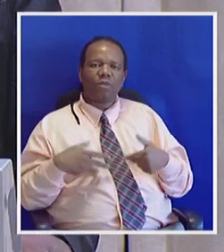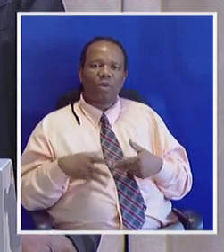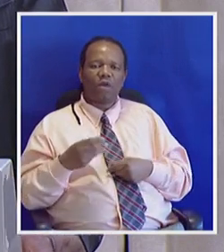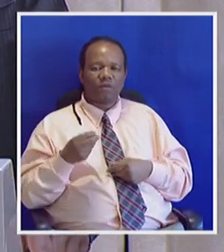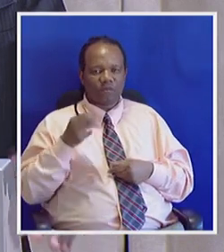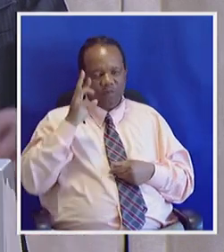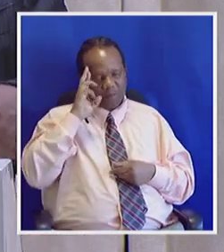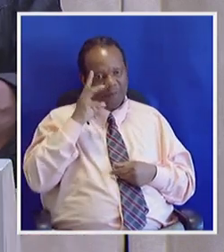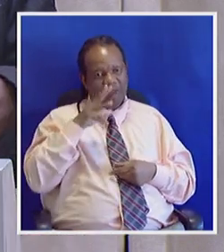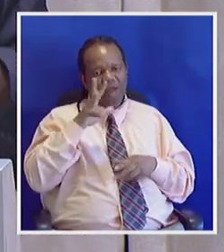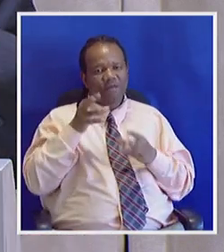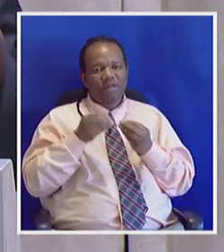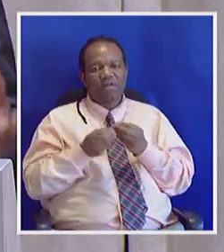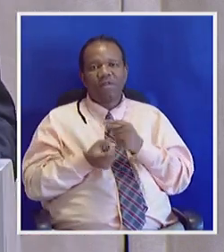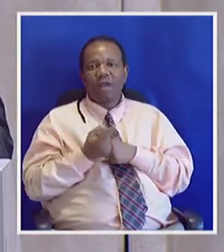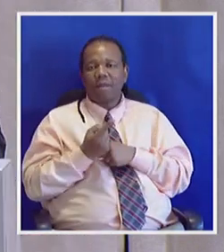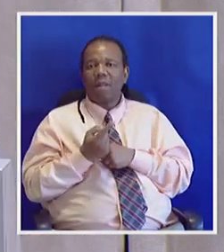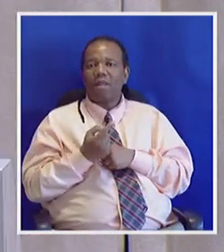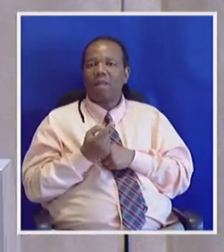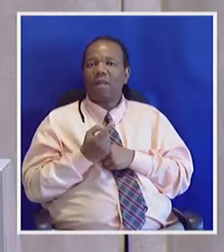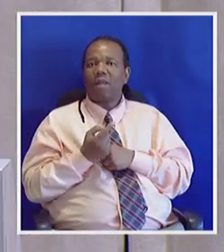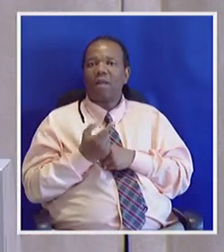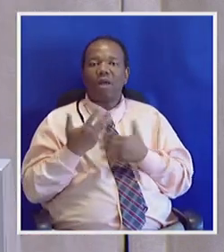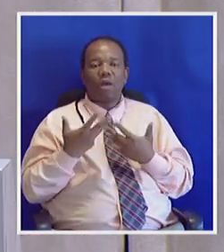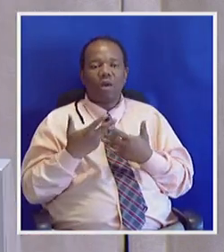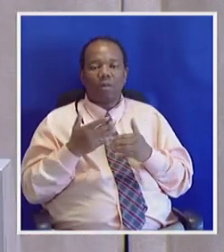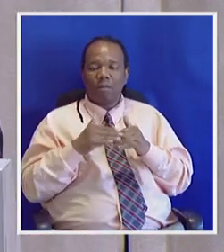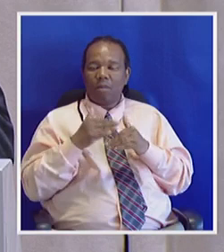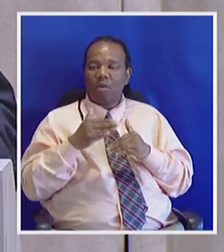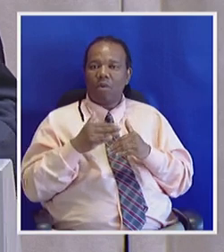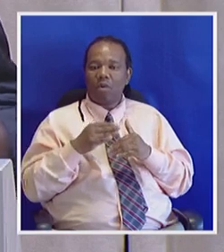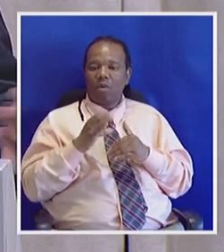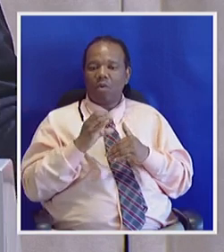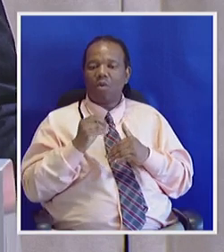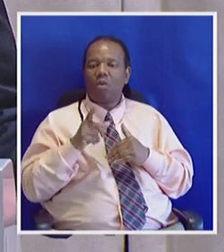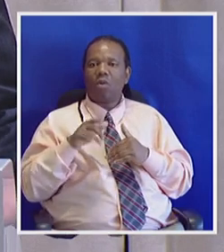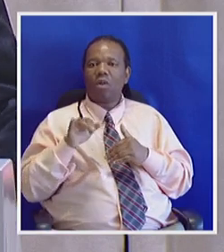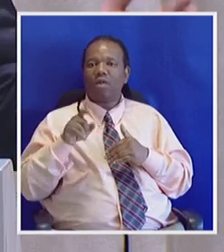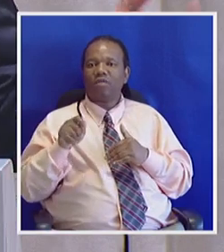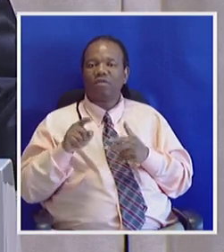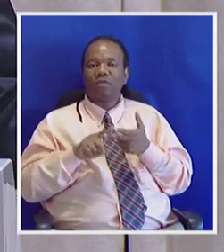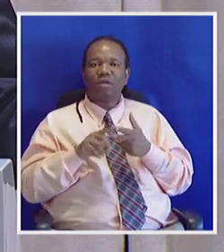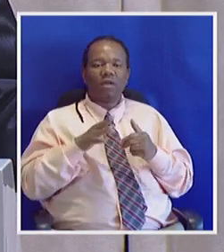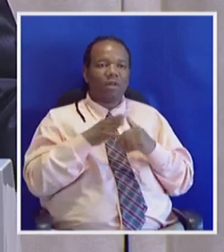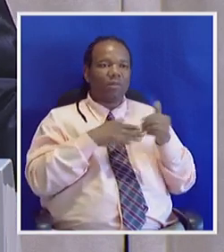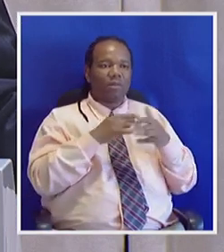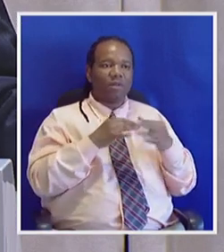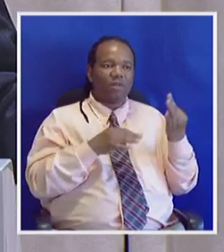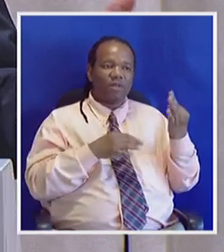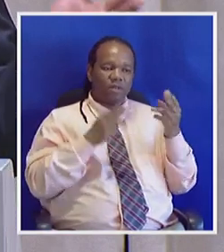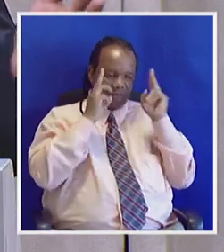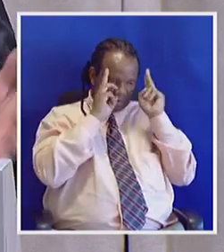we have decided to build a few more colleges, but also to build three universities at the same